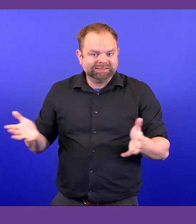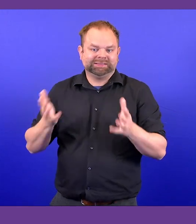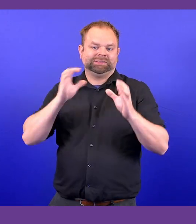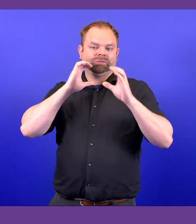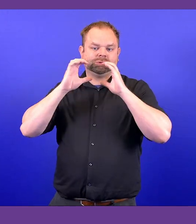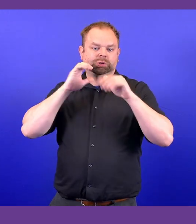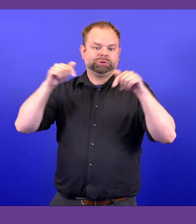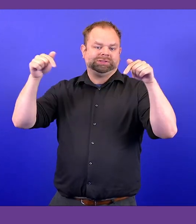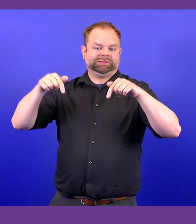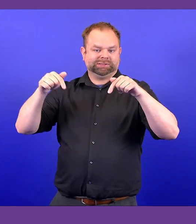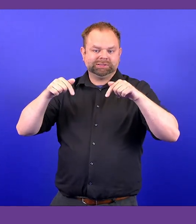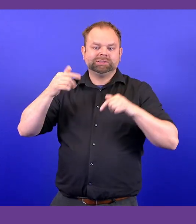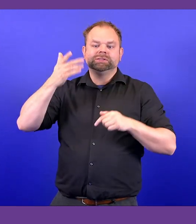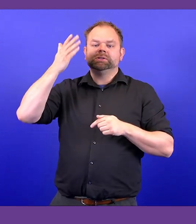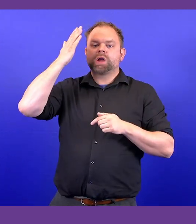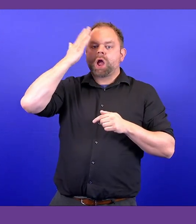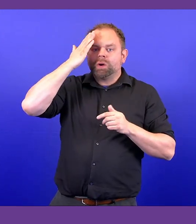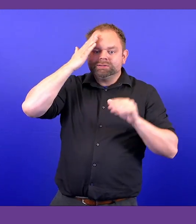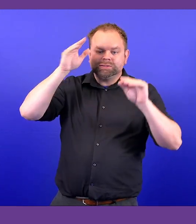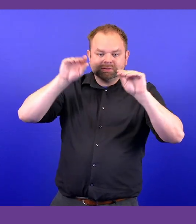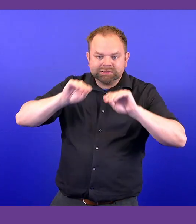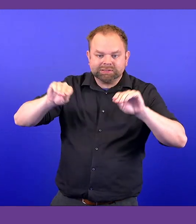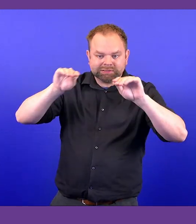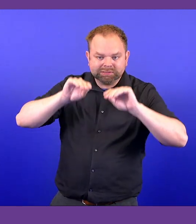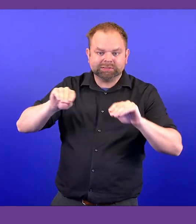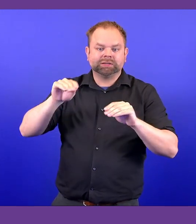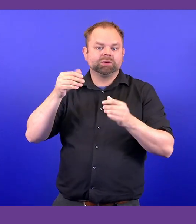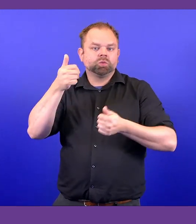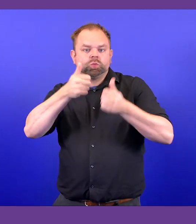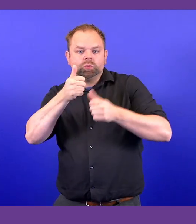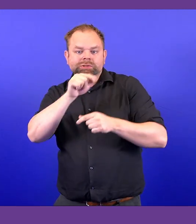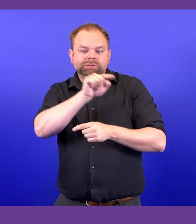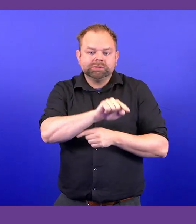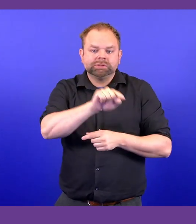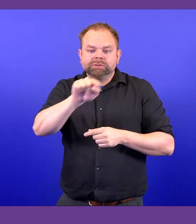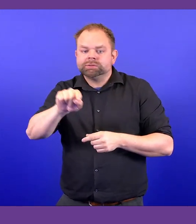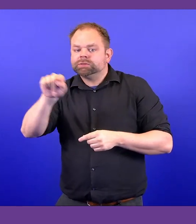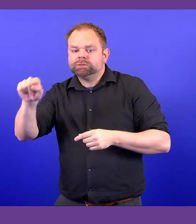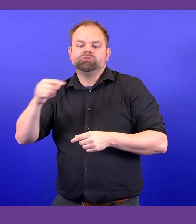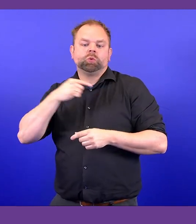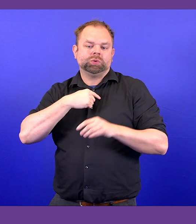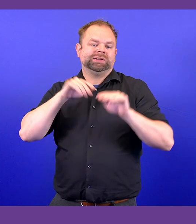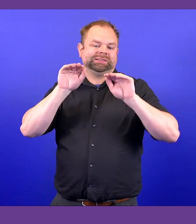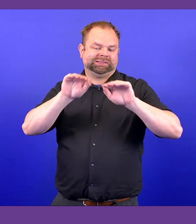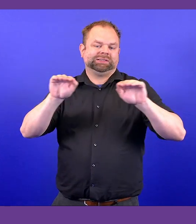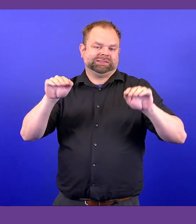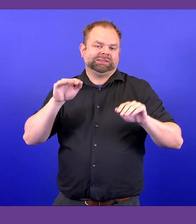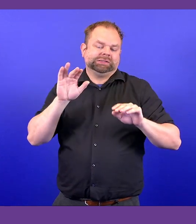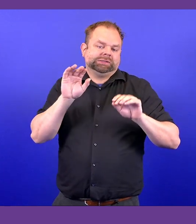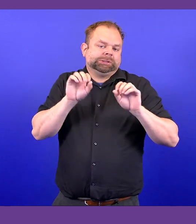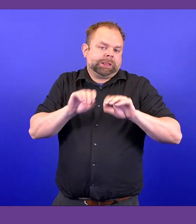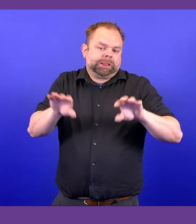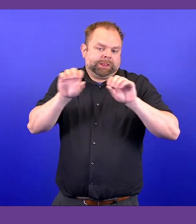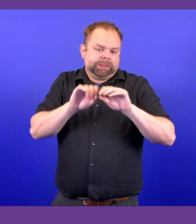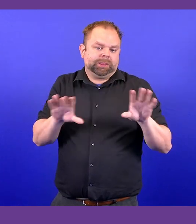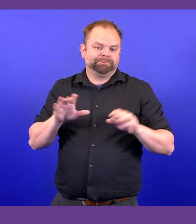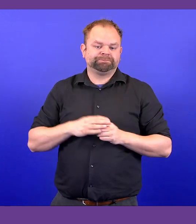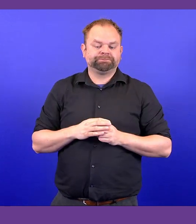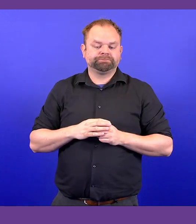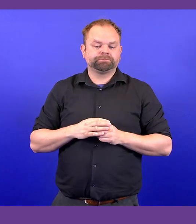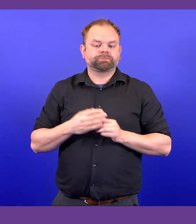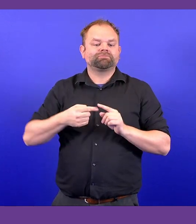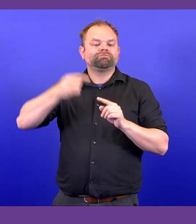and the need to have someone being able to help in a station, for instance. This is something that